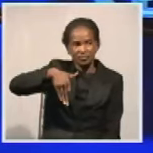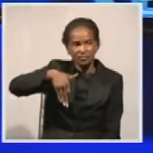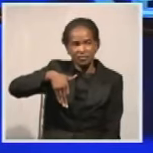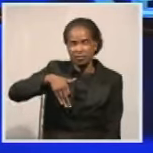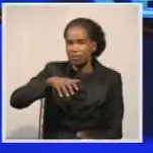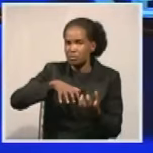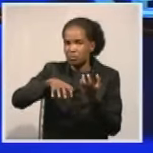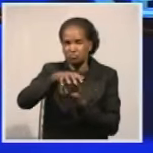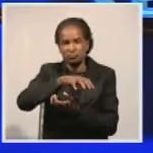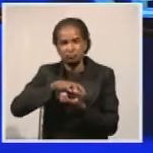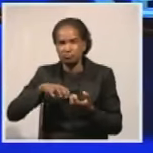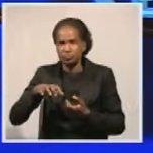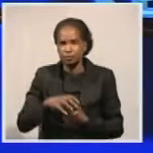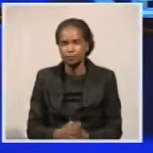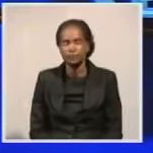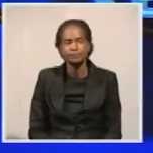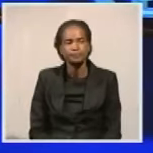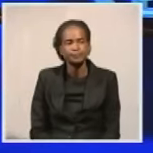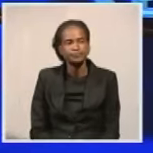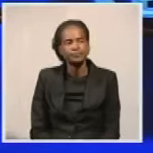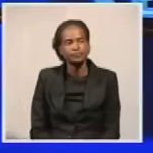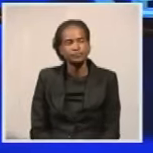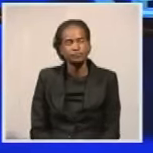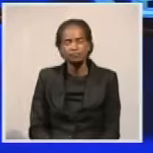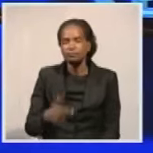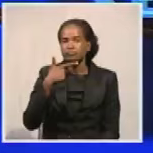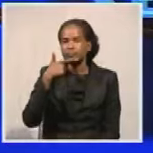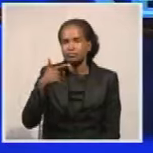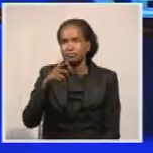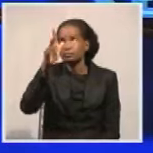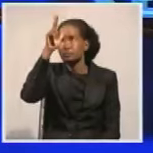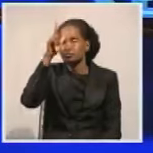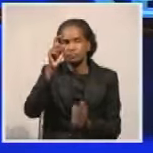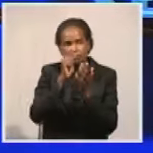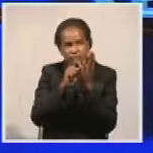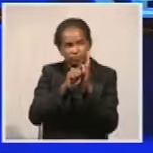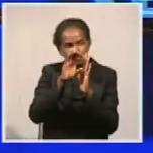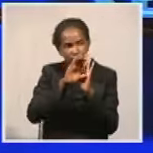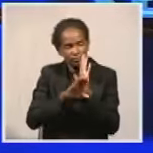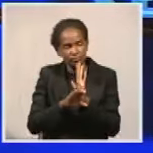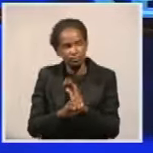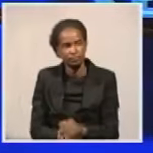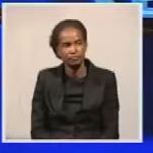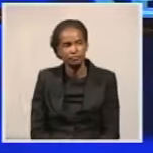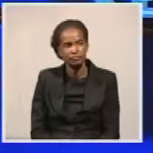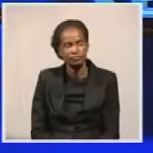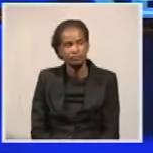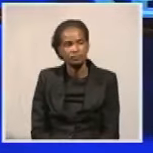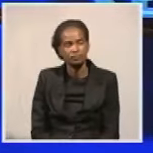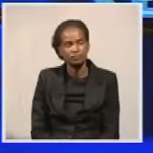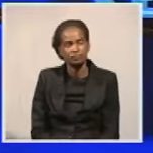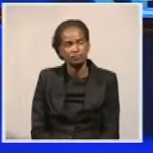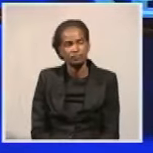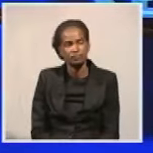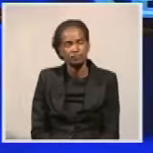turmoil today. Thank God there was that oversight. There